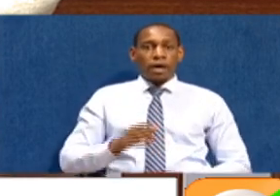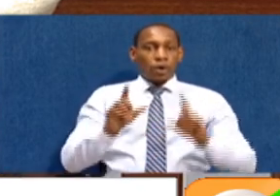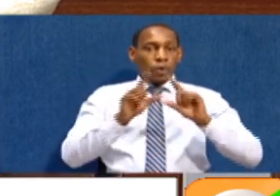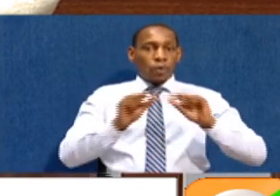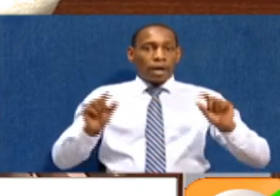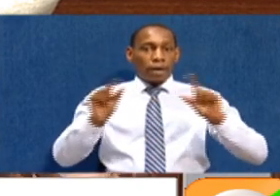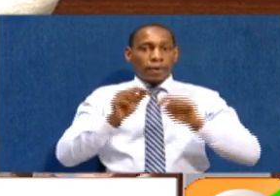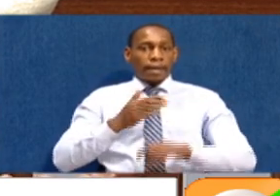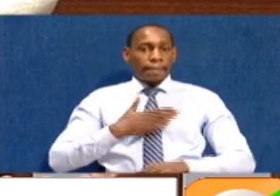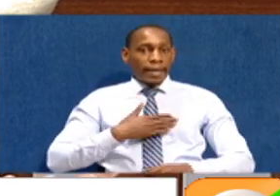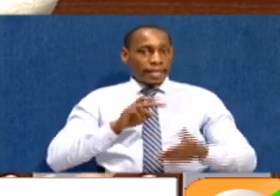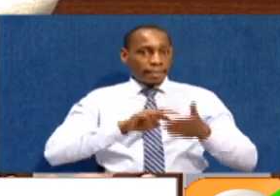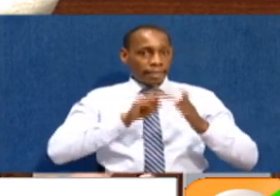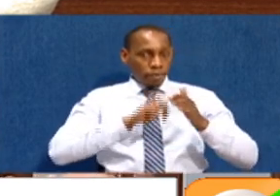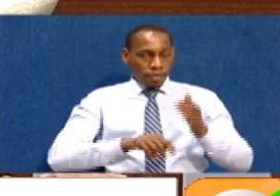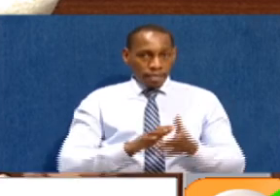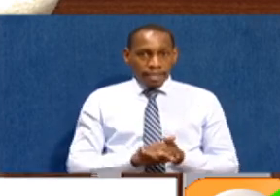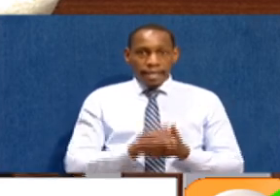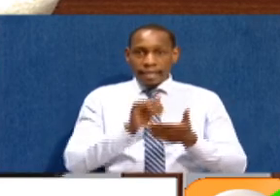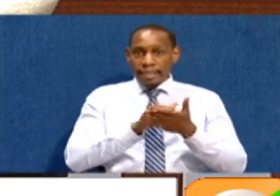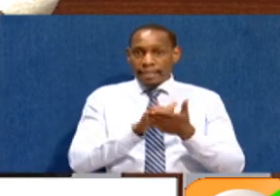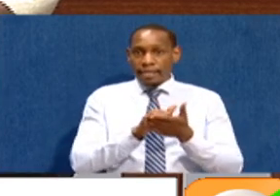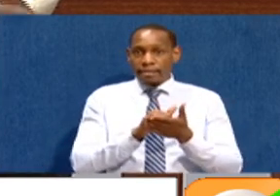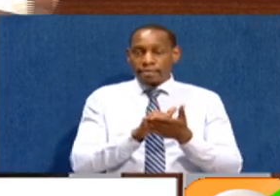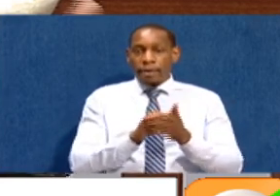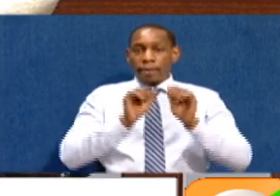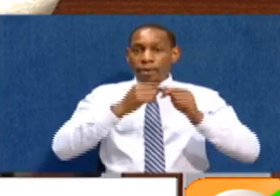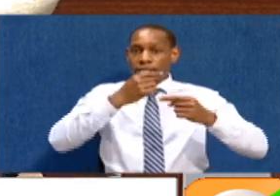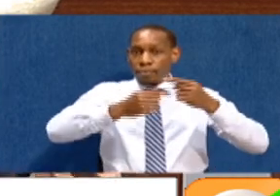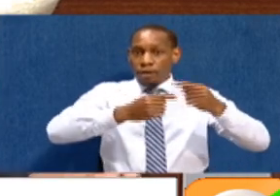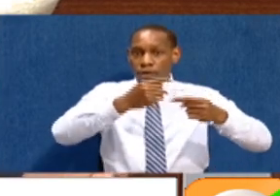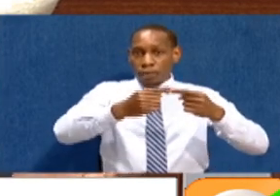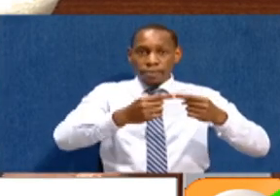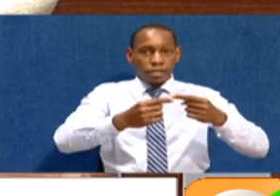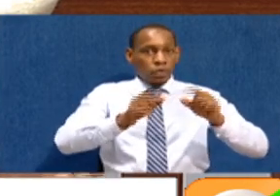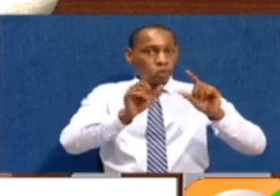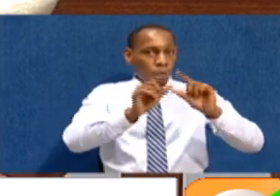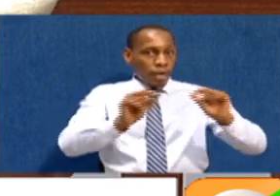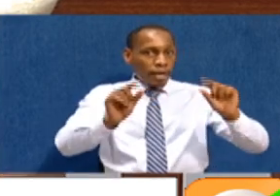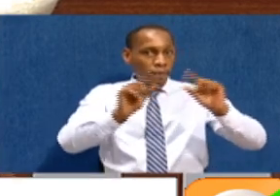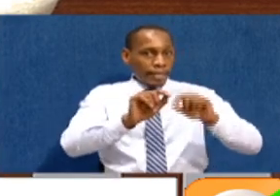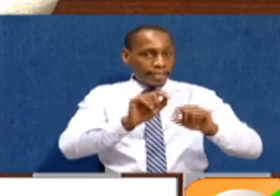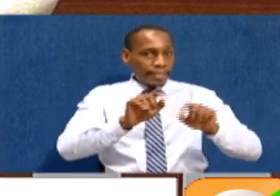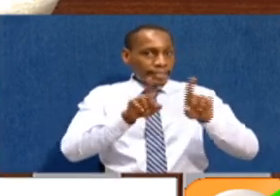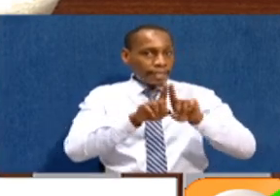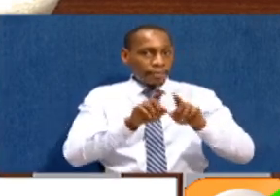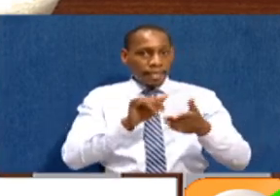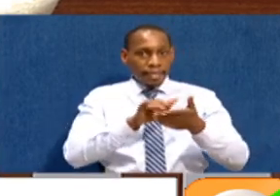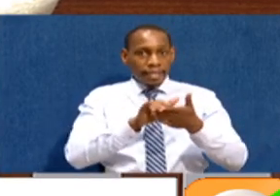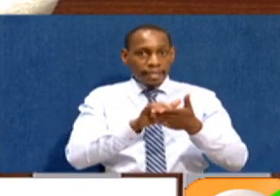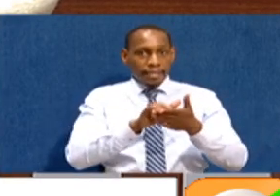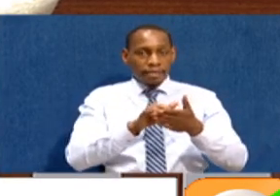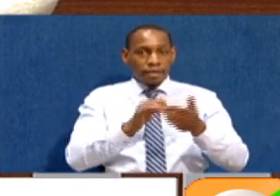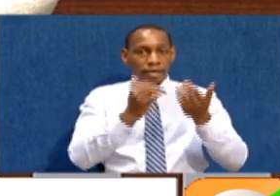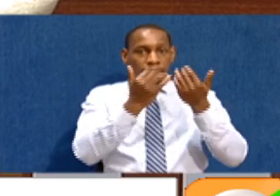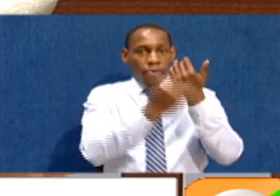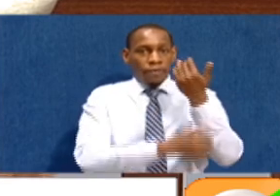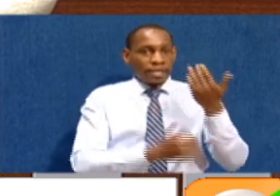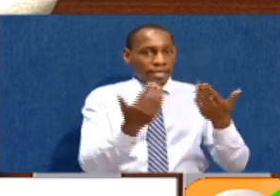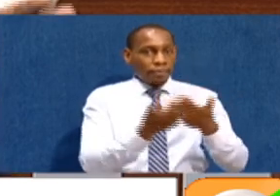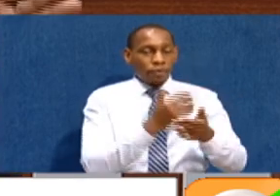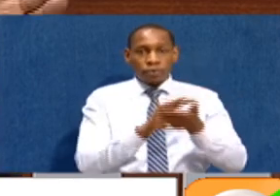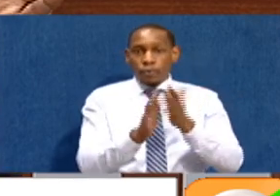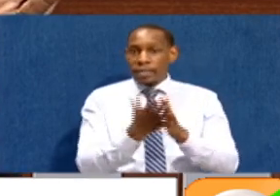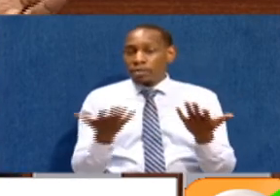saying when I'm speaking about these things is that you can continue to talk that language of dealing with poverty